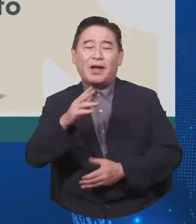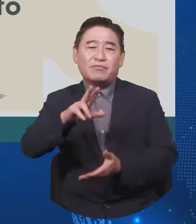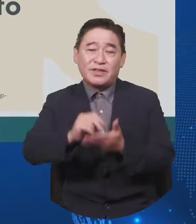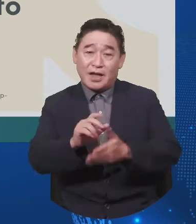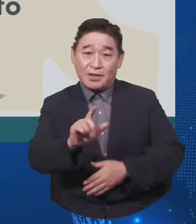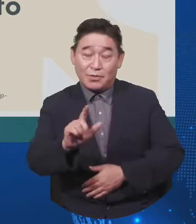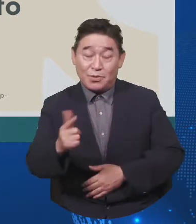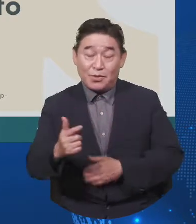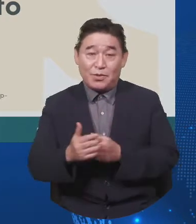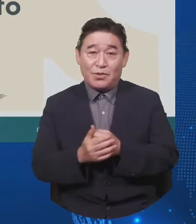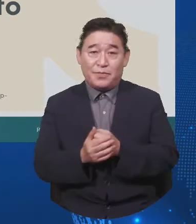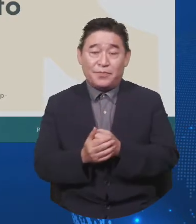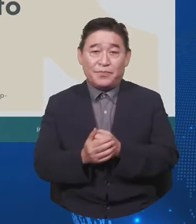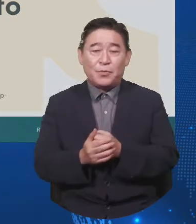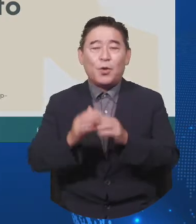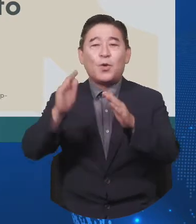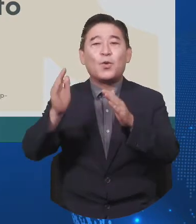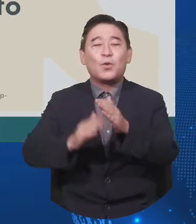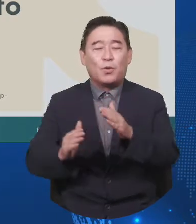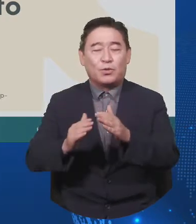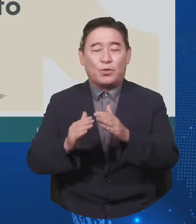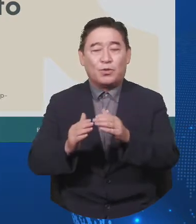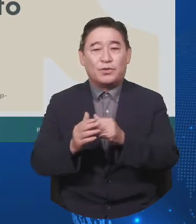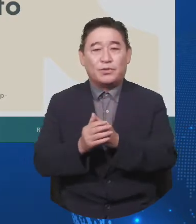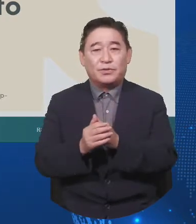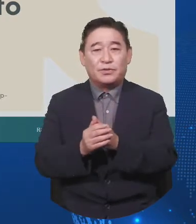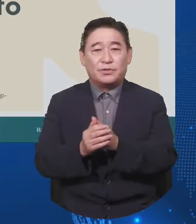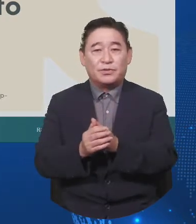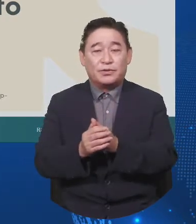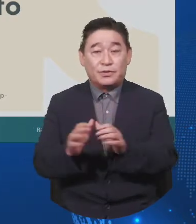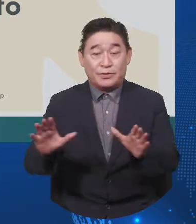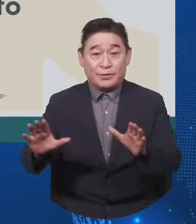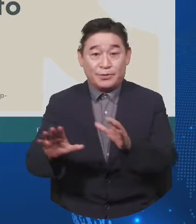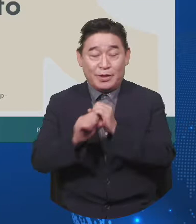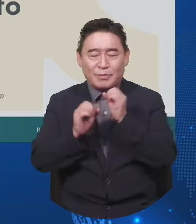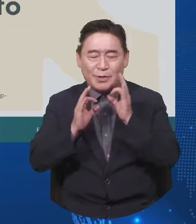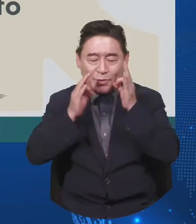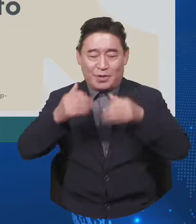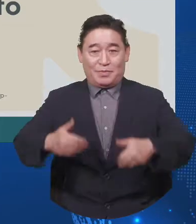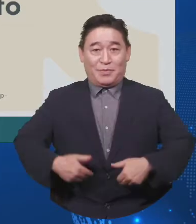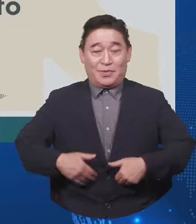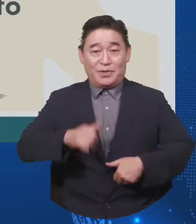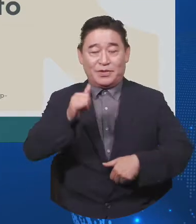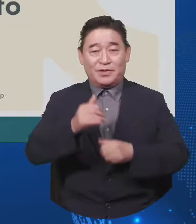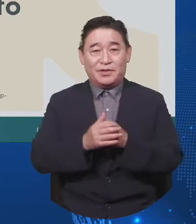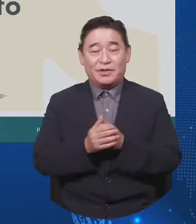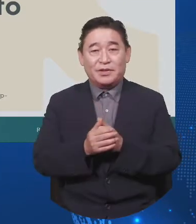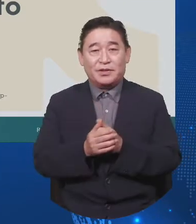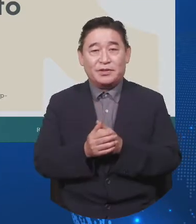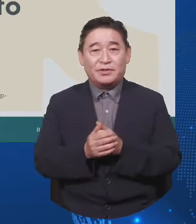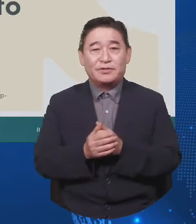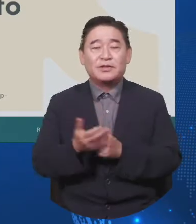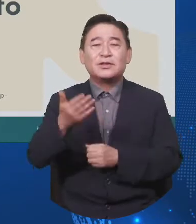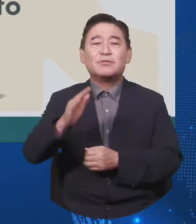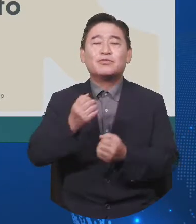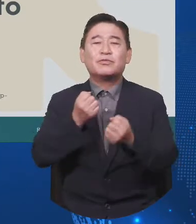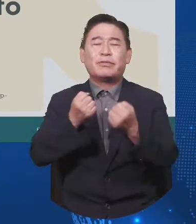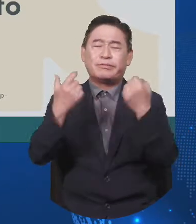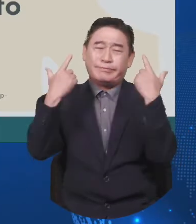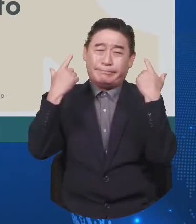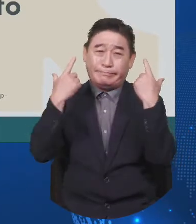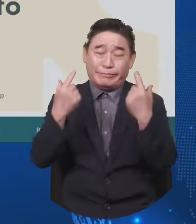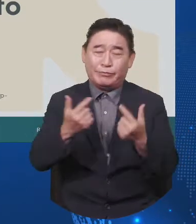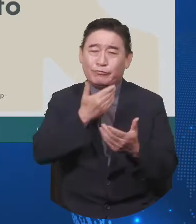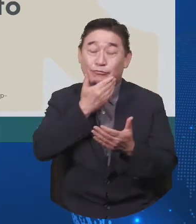and shared efforts to make meaningful progress. Yet an important question that remains is whether and to